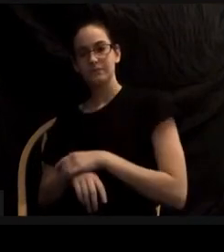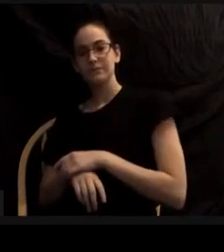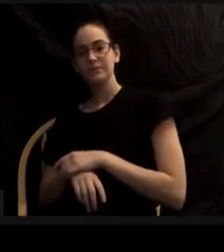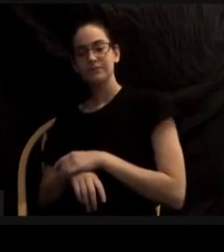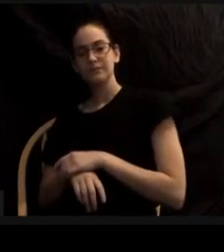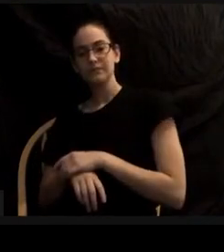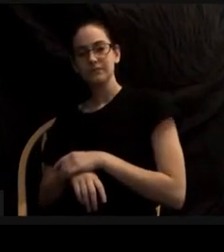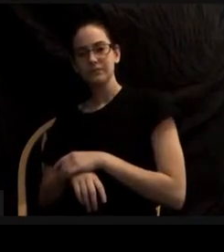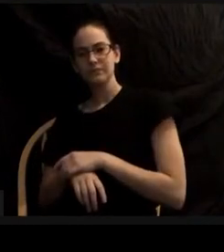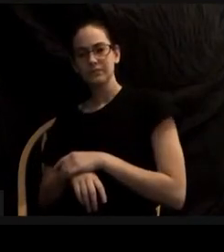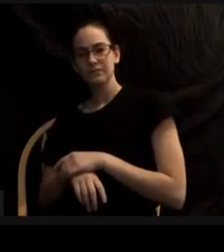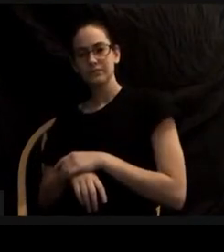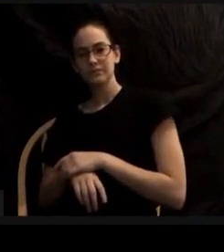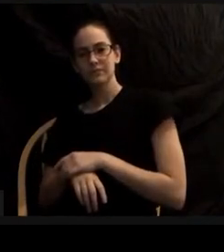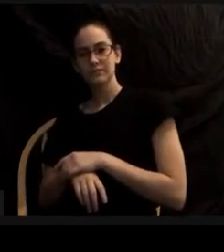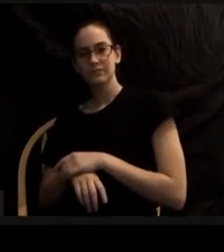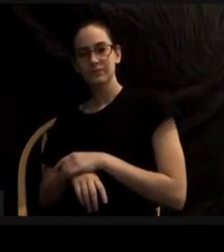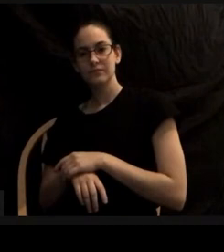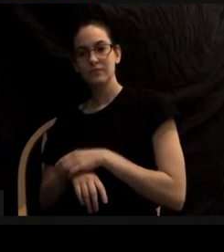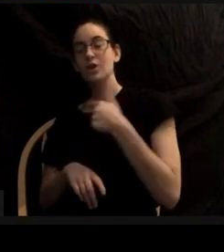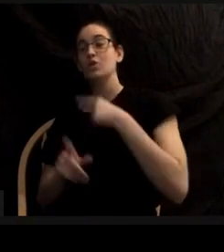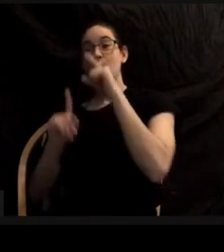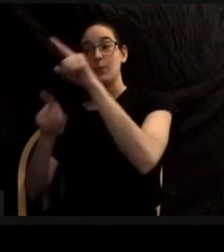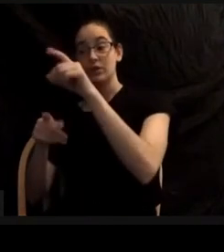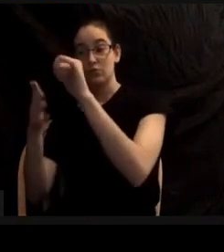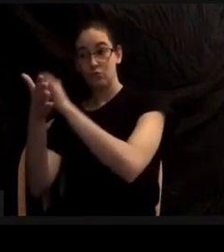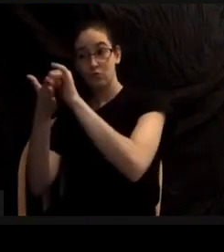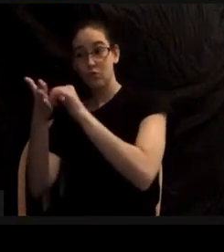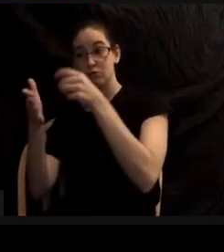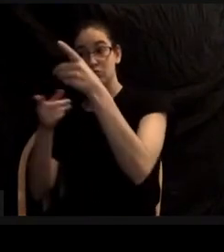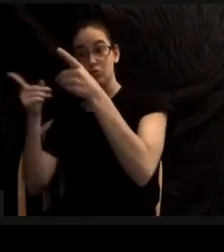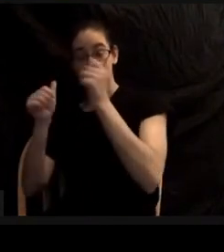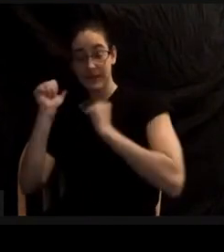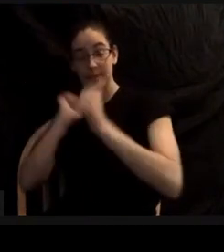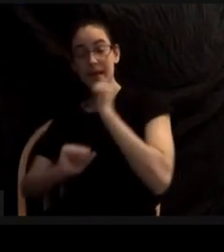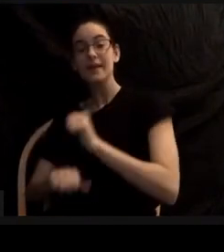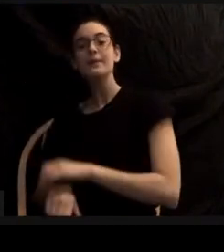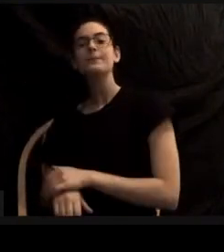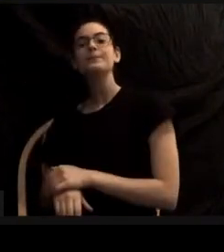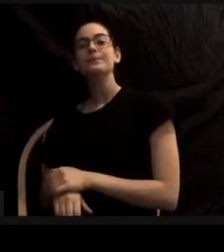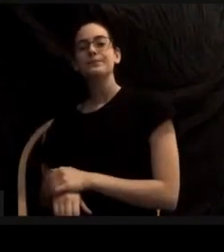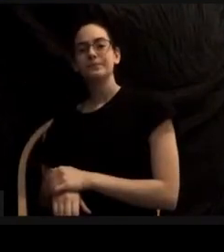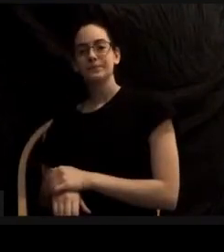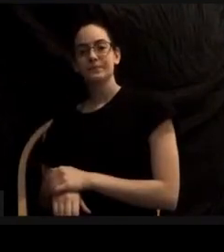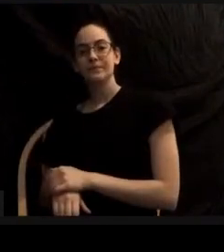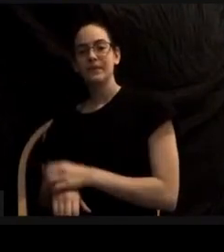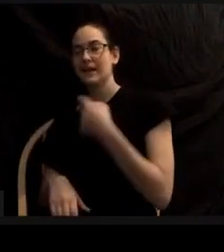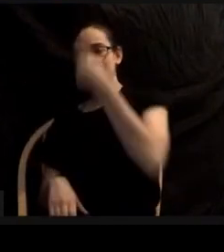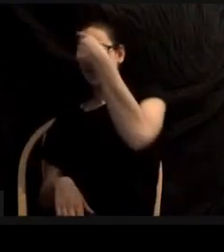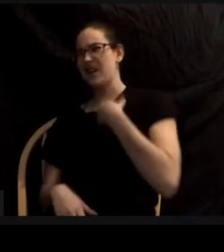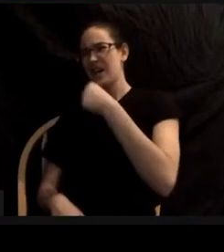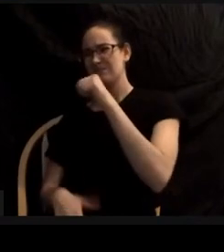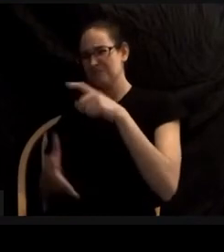Ship. And, you know, and I went up to New York to direct it. And, you know, and I thought, you know, like I'm an Austin director.